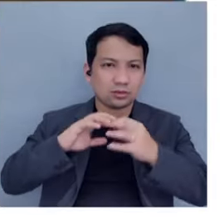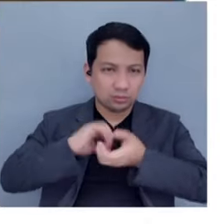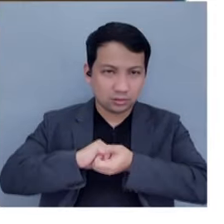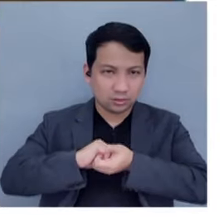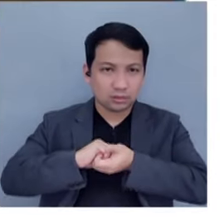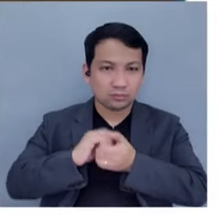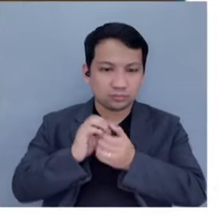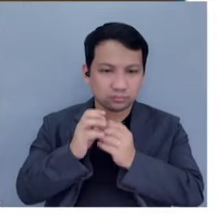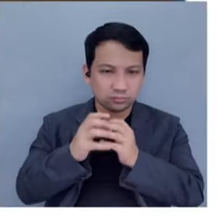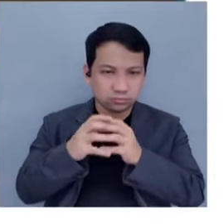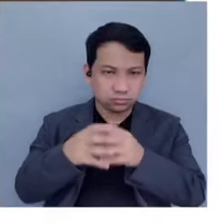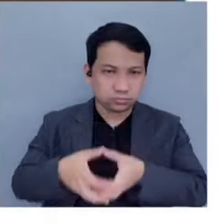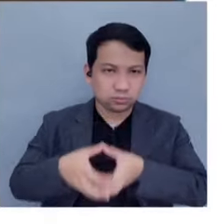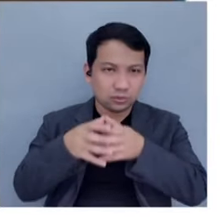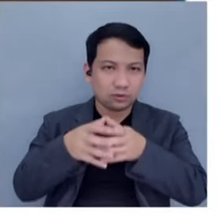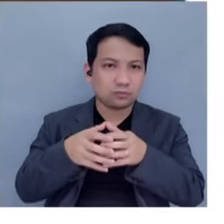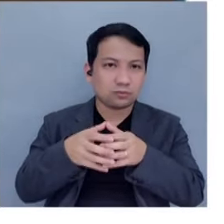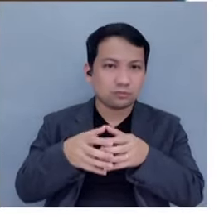say that